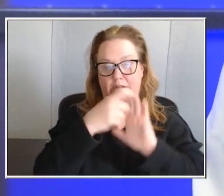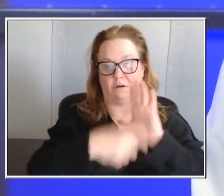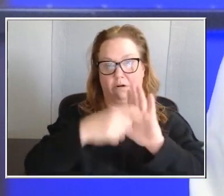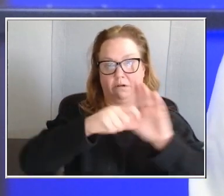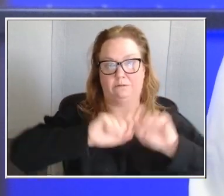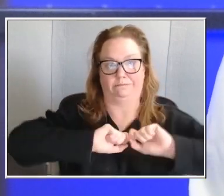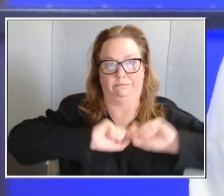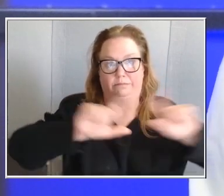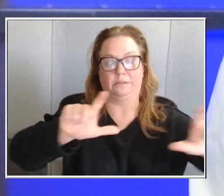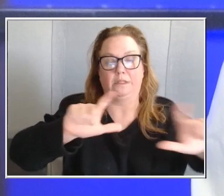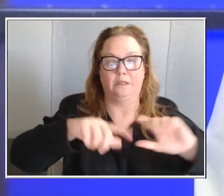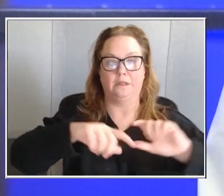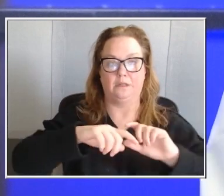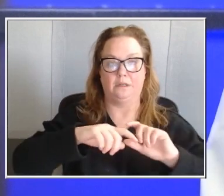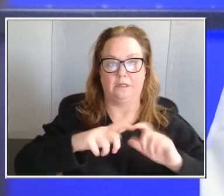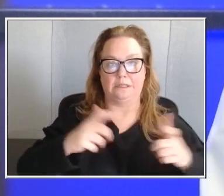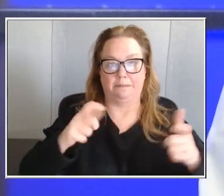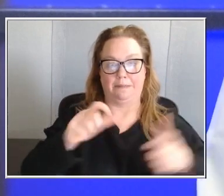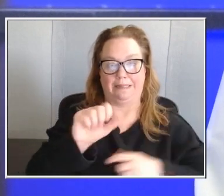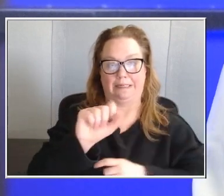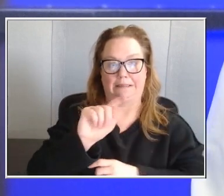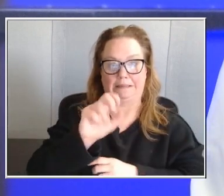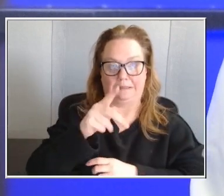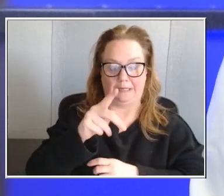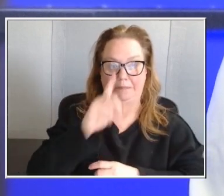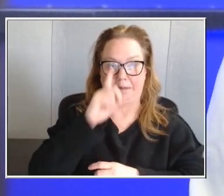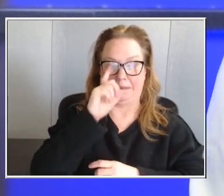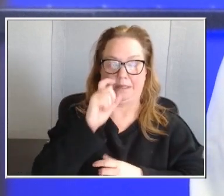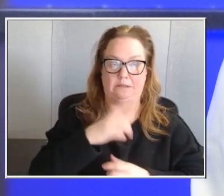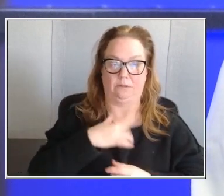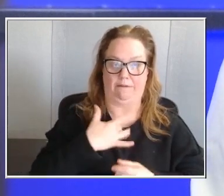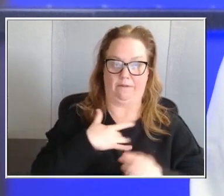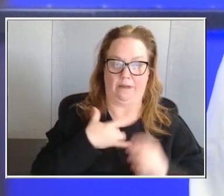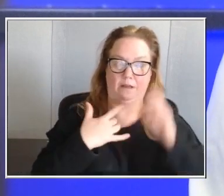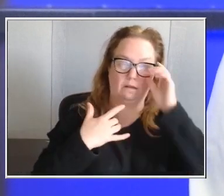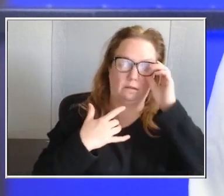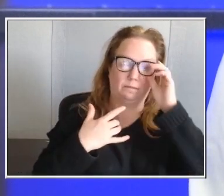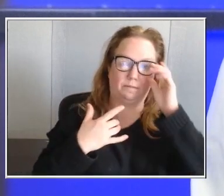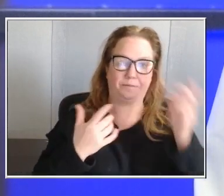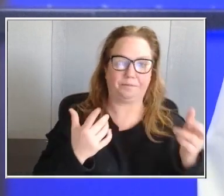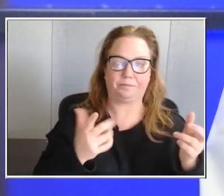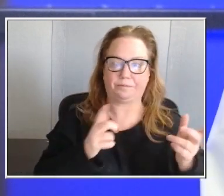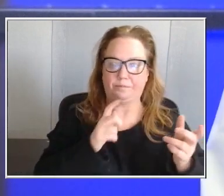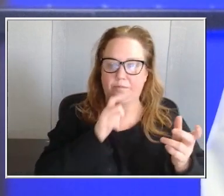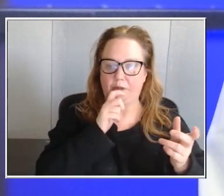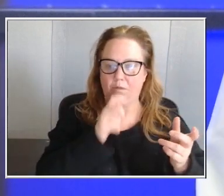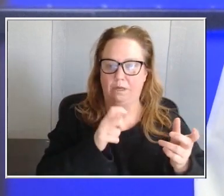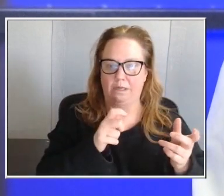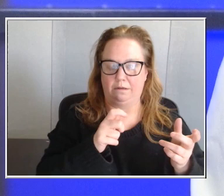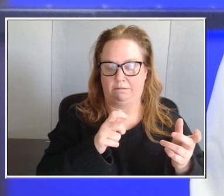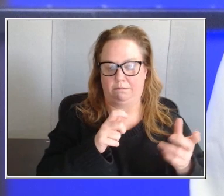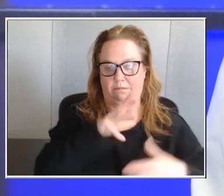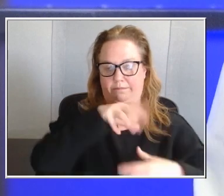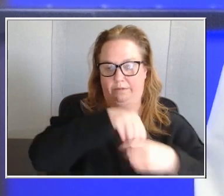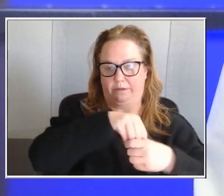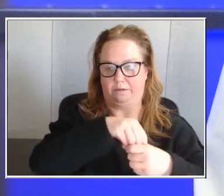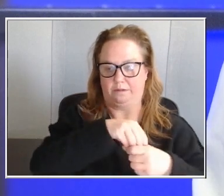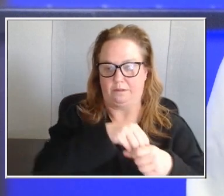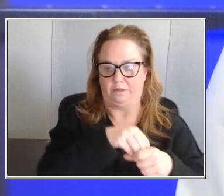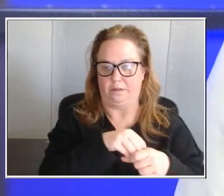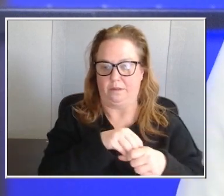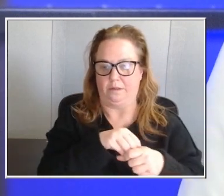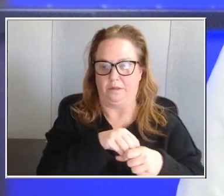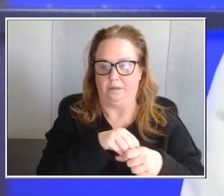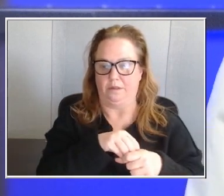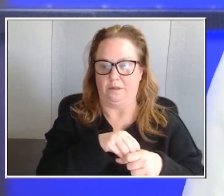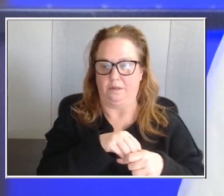public. I think that's a big step because what you felt was we didn't really have a seat at the table, although we pushed our way into it a little bit,